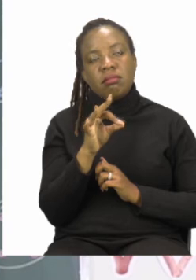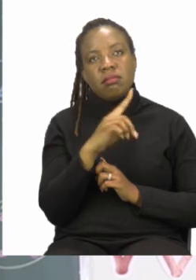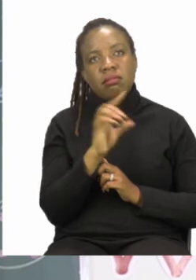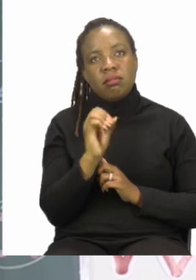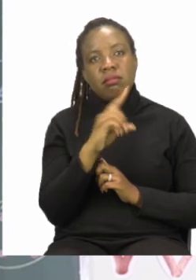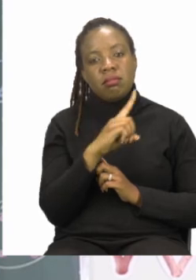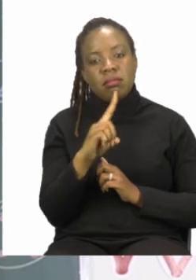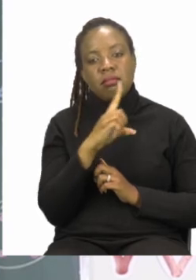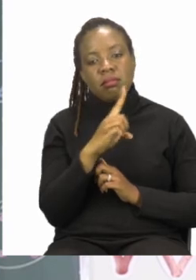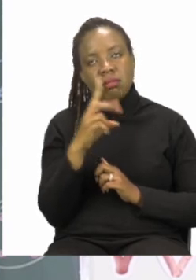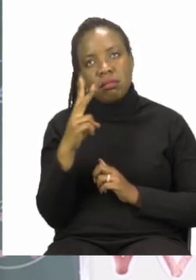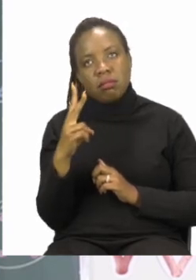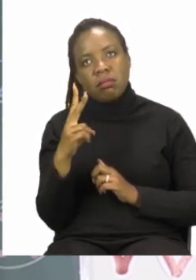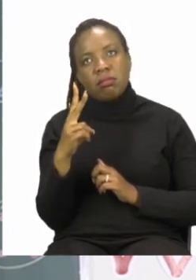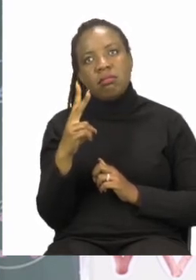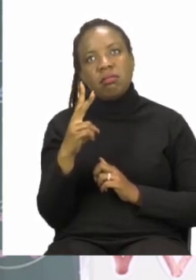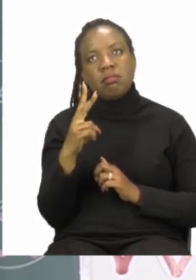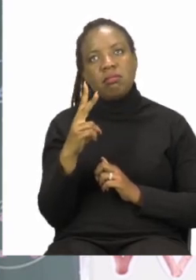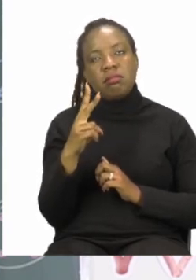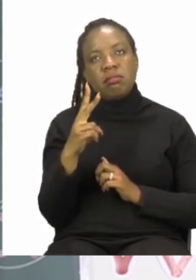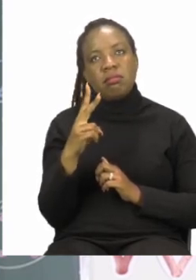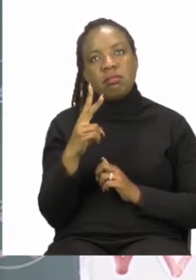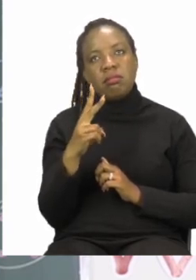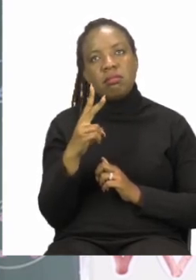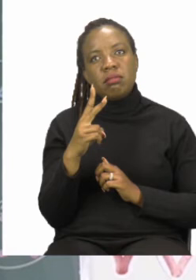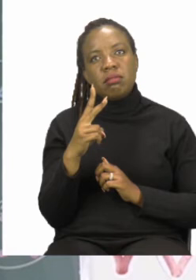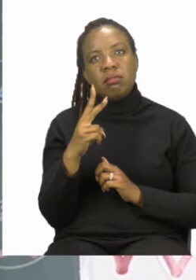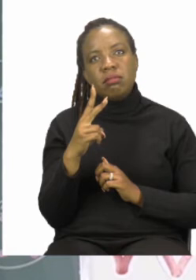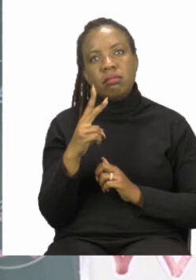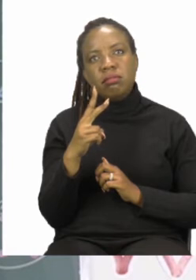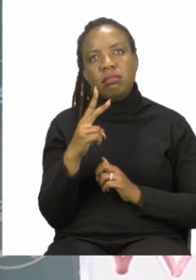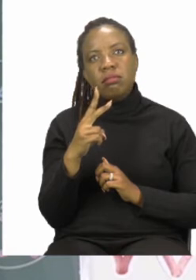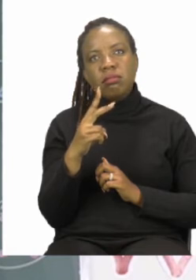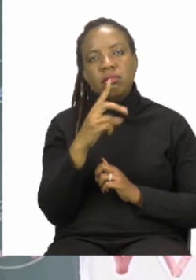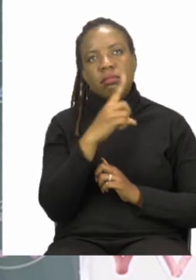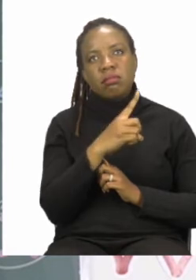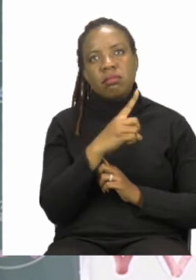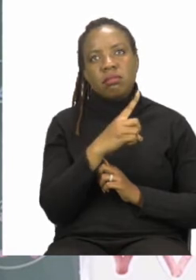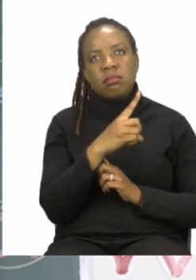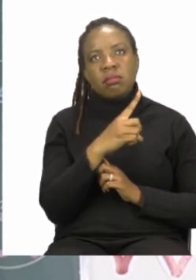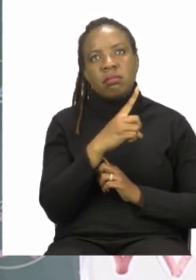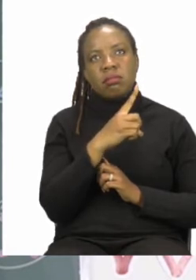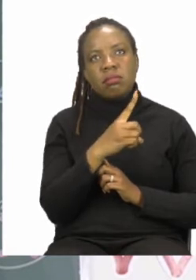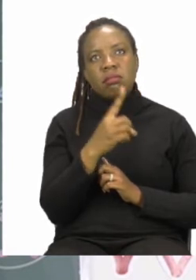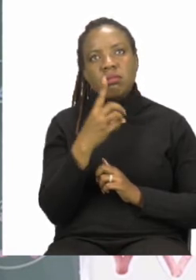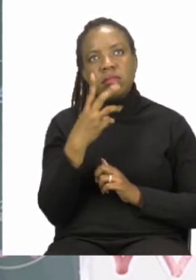10, 11, 12. I've counted. Then the last one,